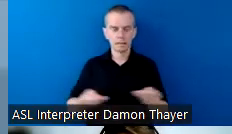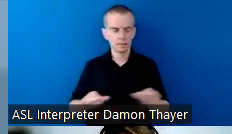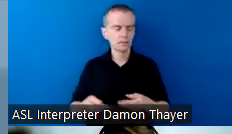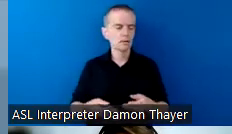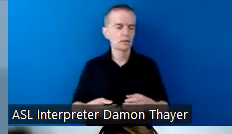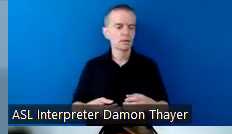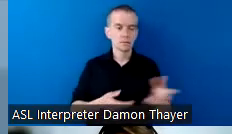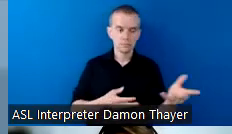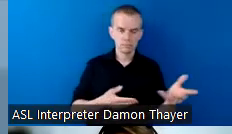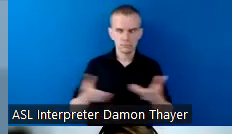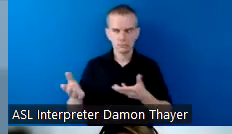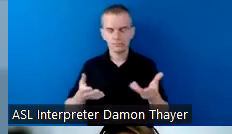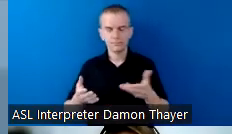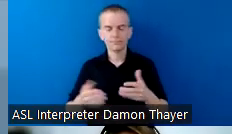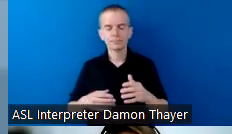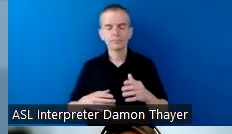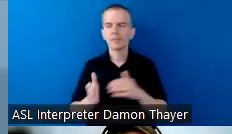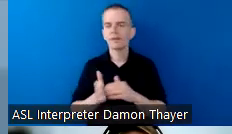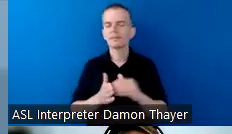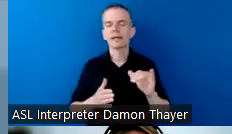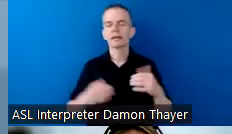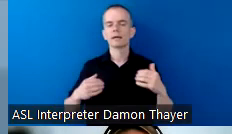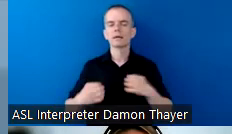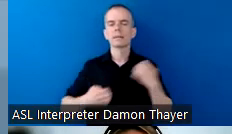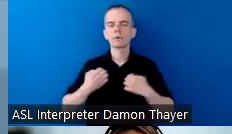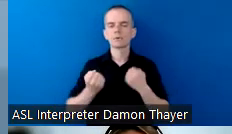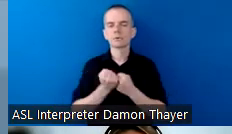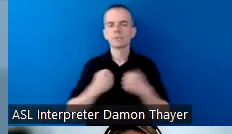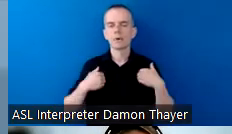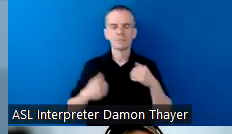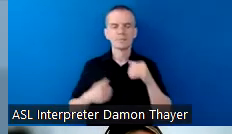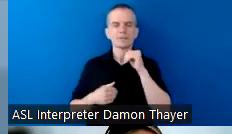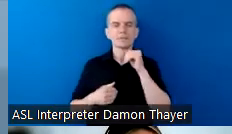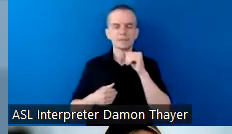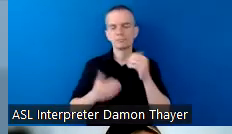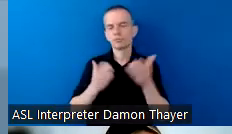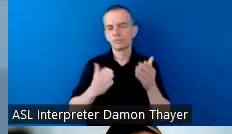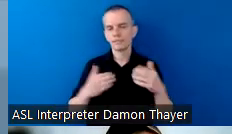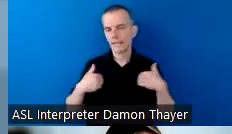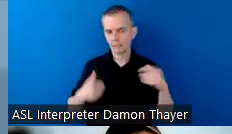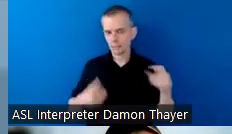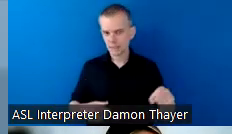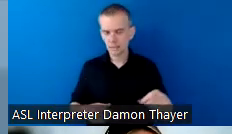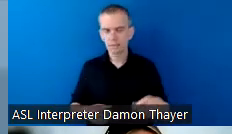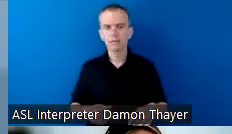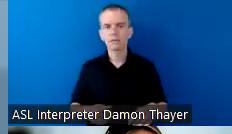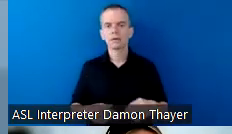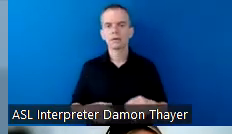of, an emotional support animal is needed or a service animal is needed, that